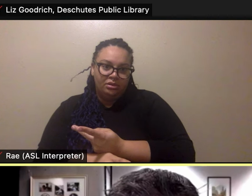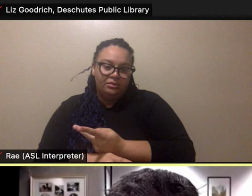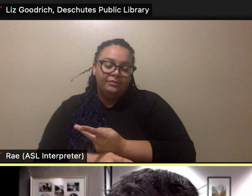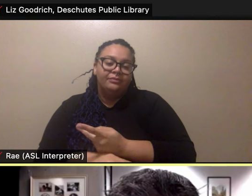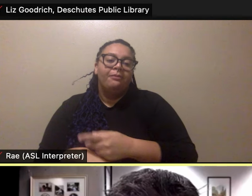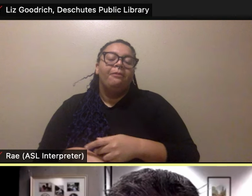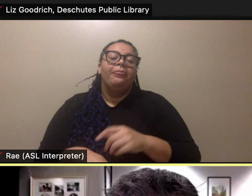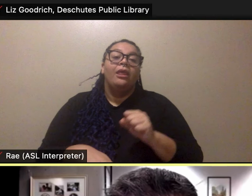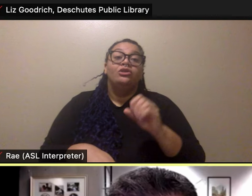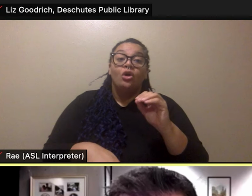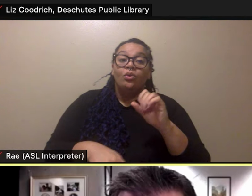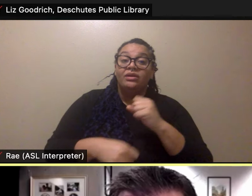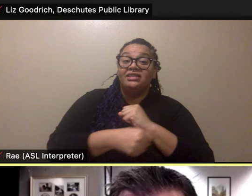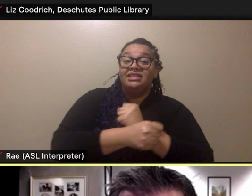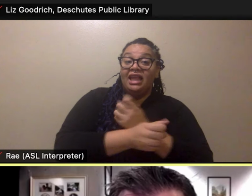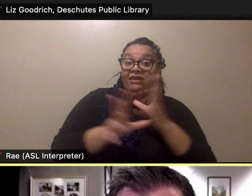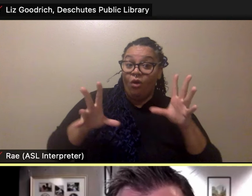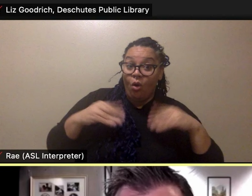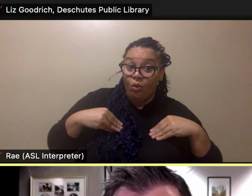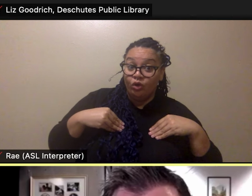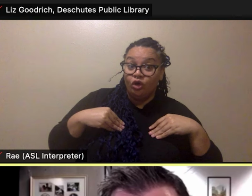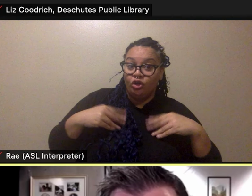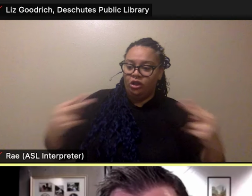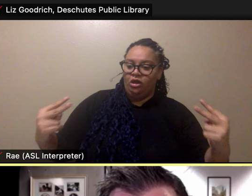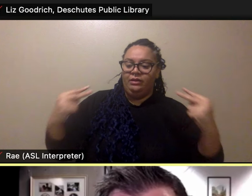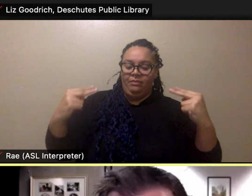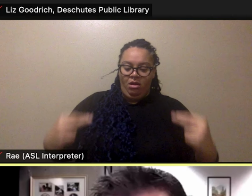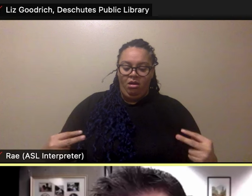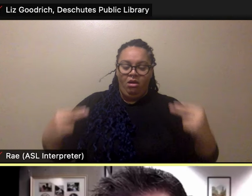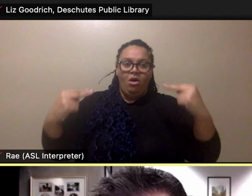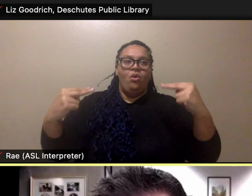Slave owners kind of looked at themselves like these lords of their manors,